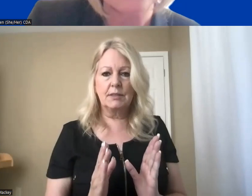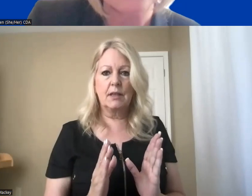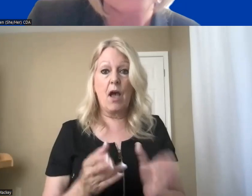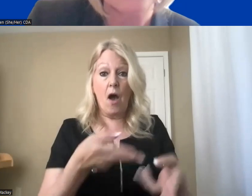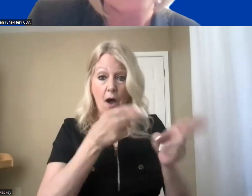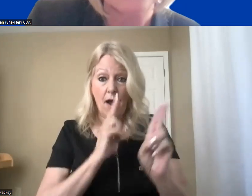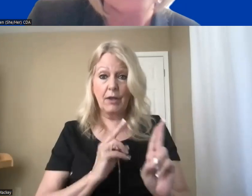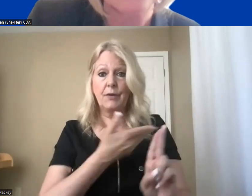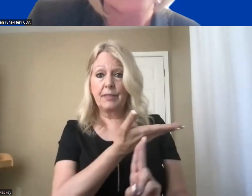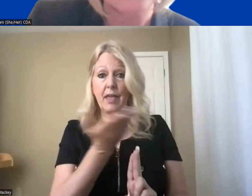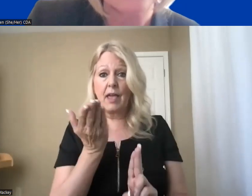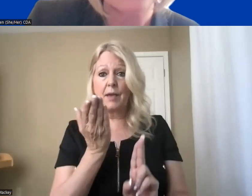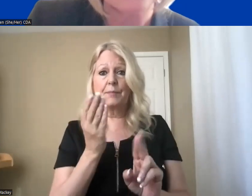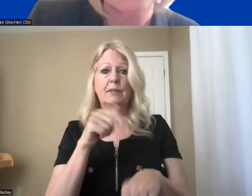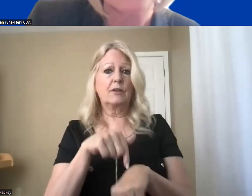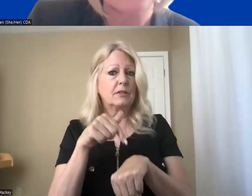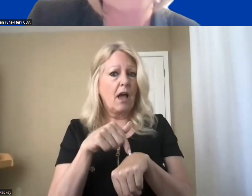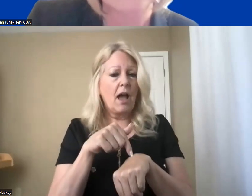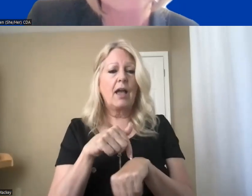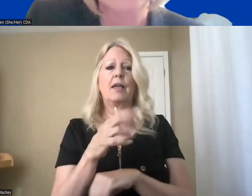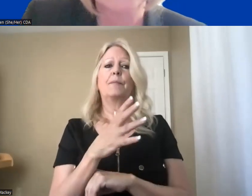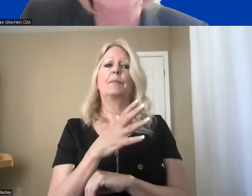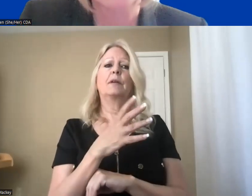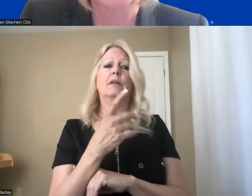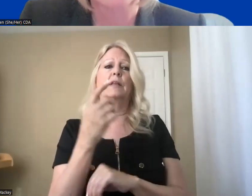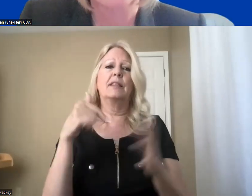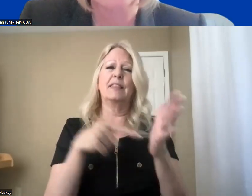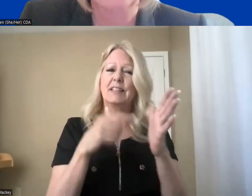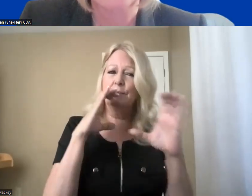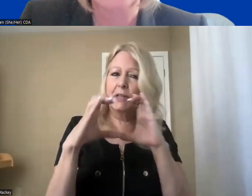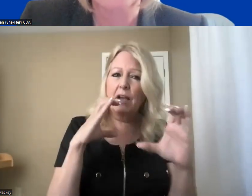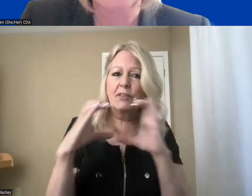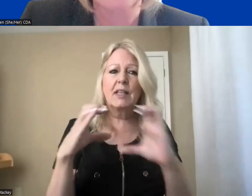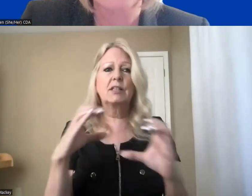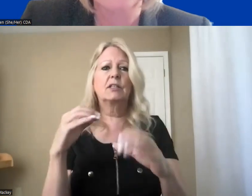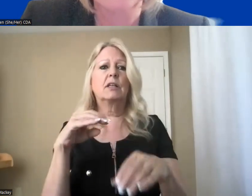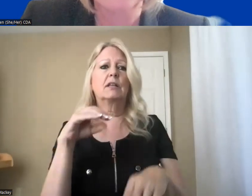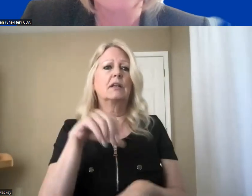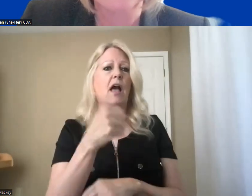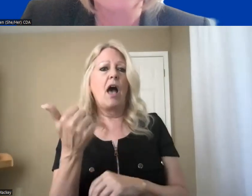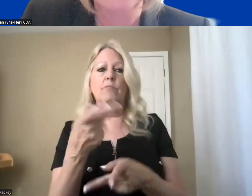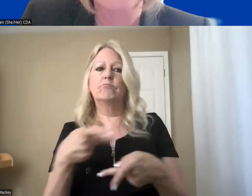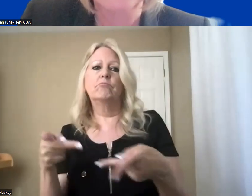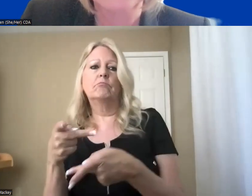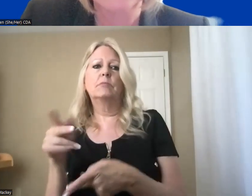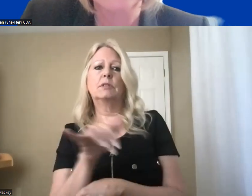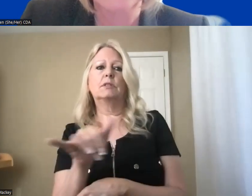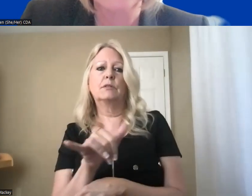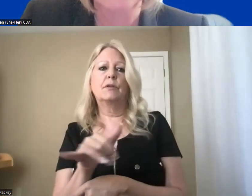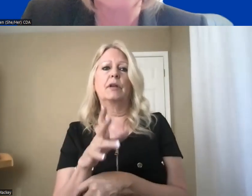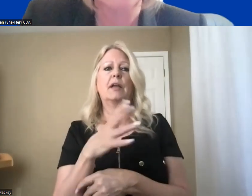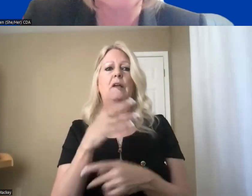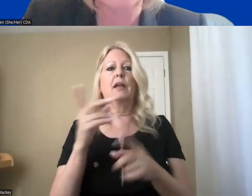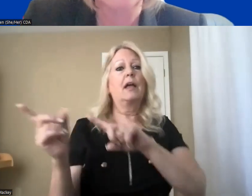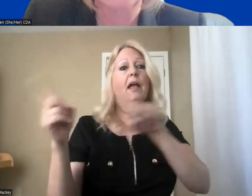honoring them in terms of their time. And this has been a conversation in other fields as well, in terms of coming to the table and not being,